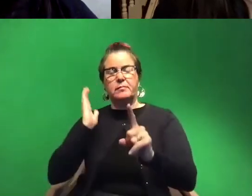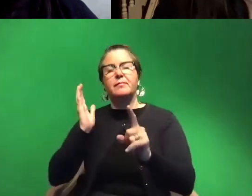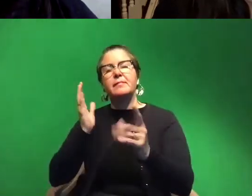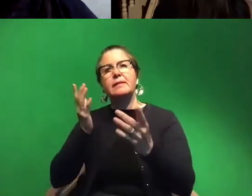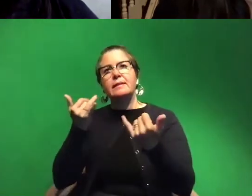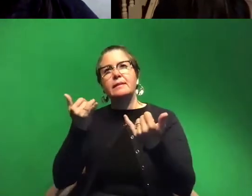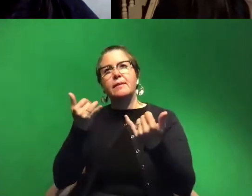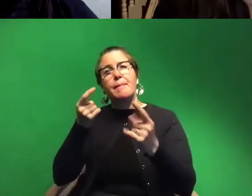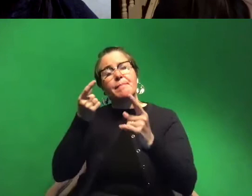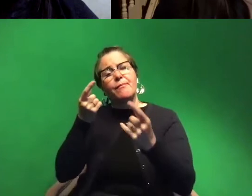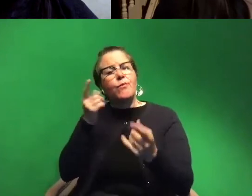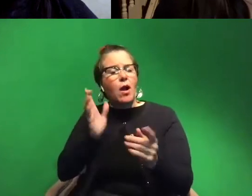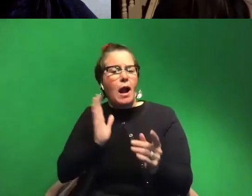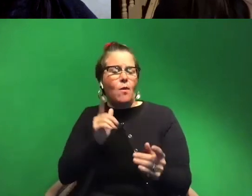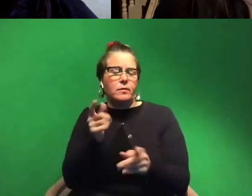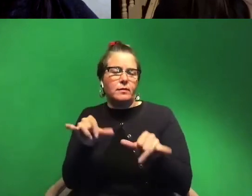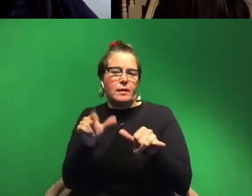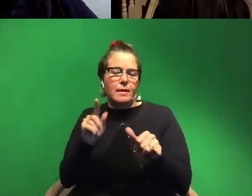for a lab our size, was to